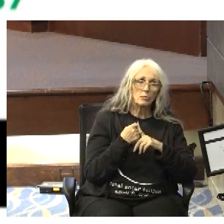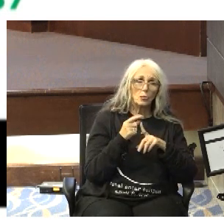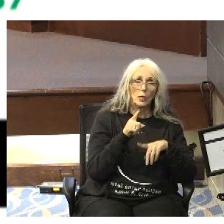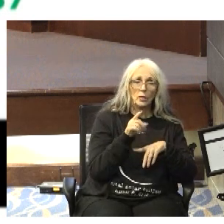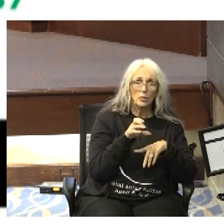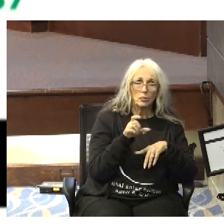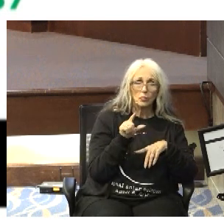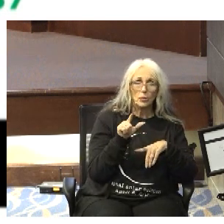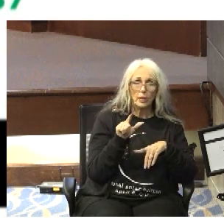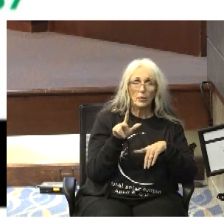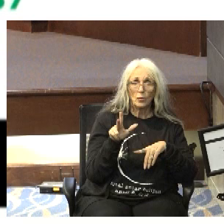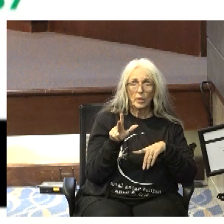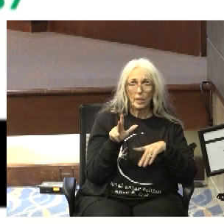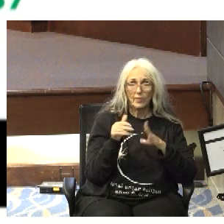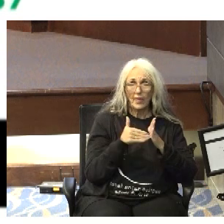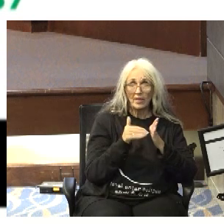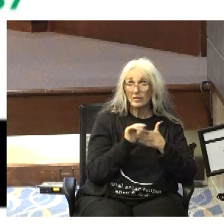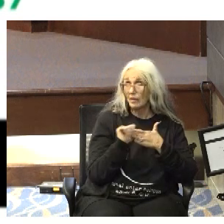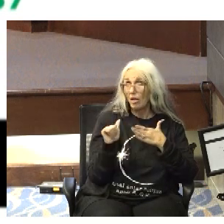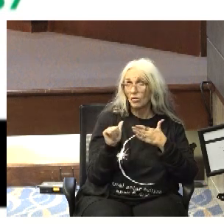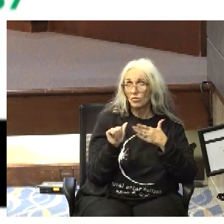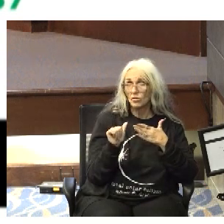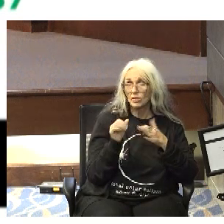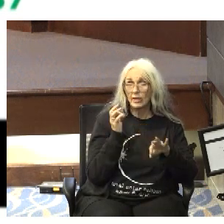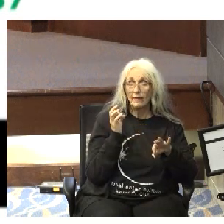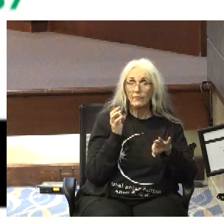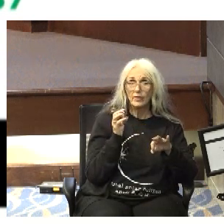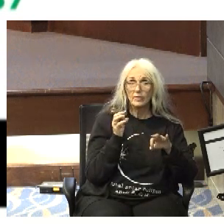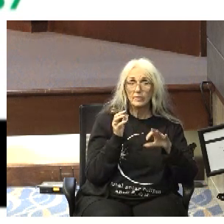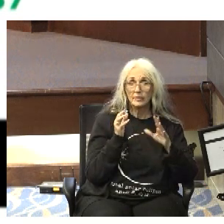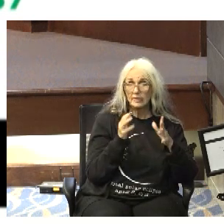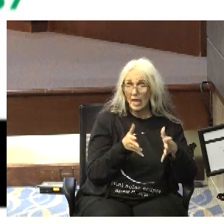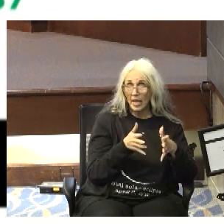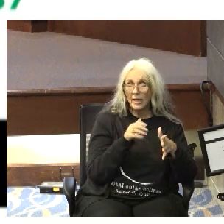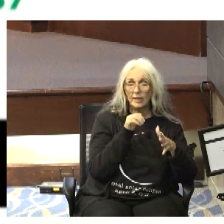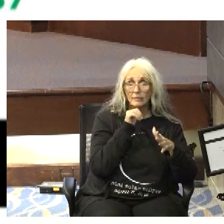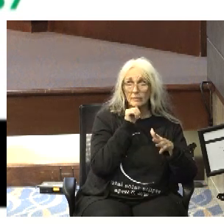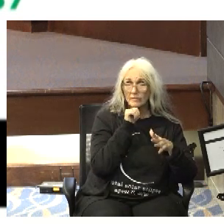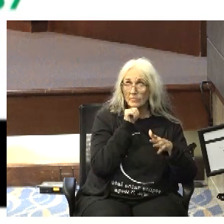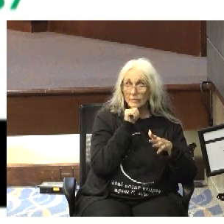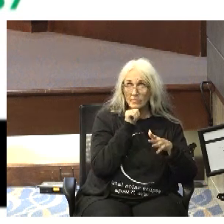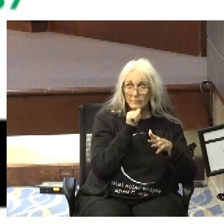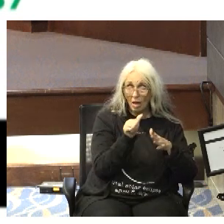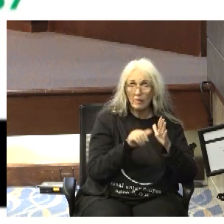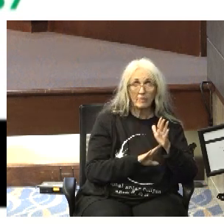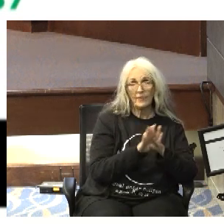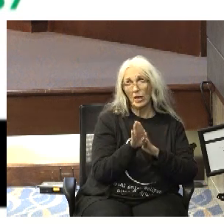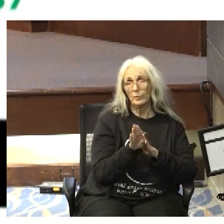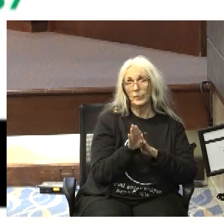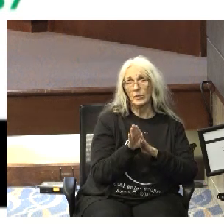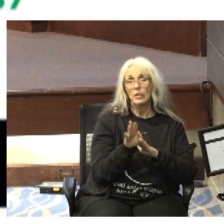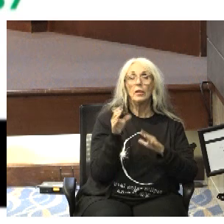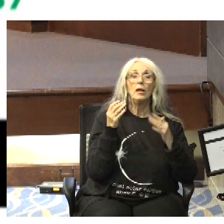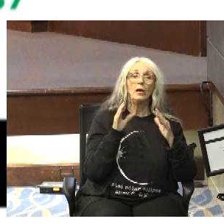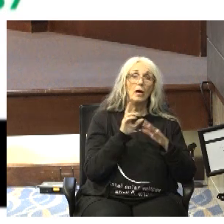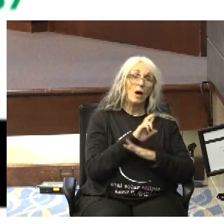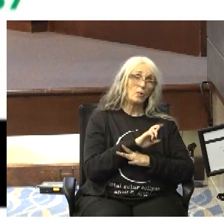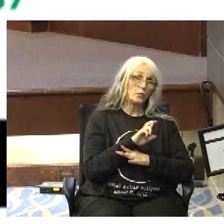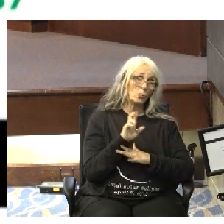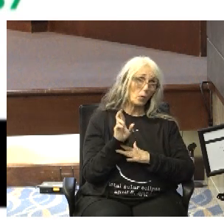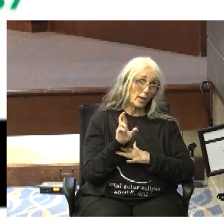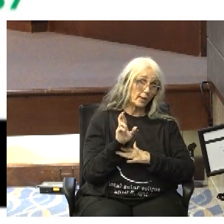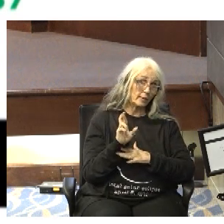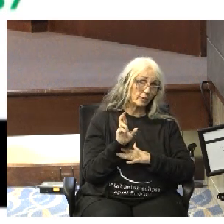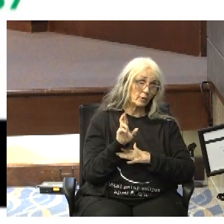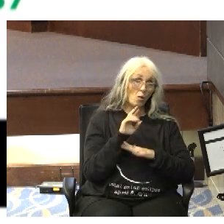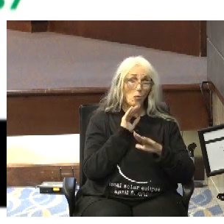$123,000 if it were to remain in an undeveloped condition. On the right, you have what the